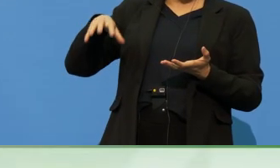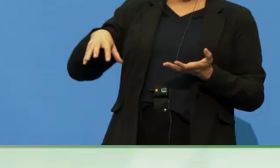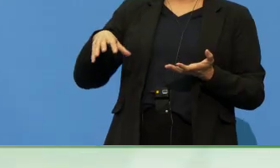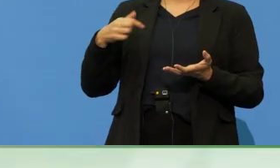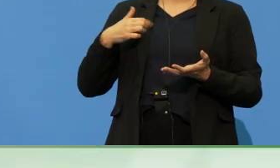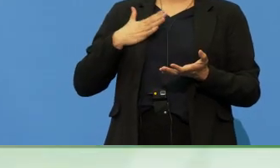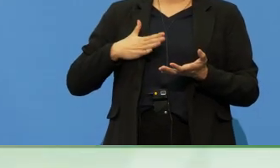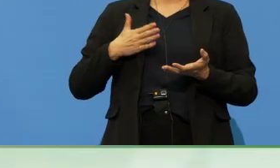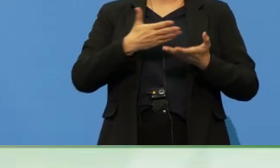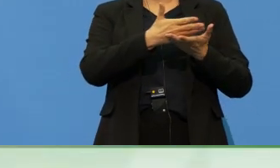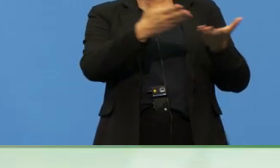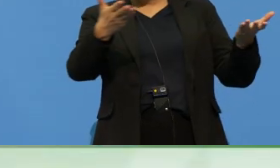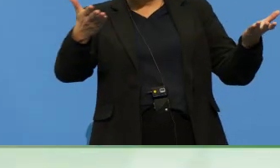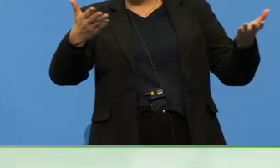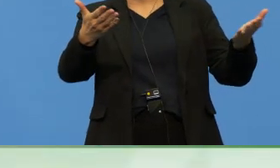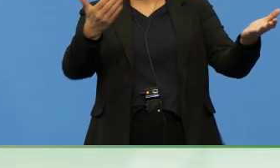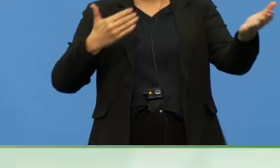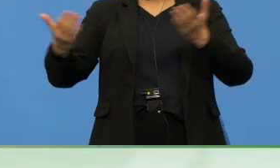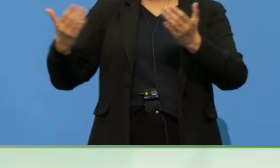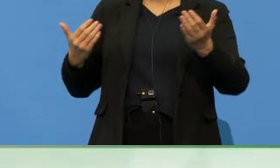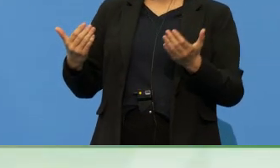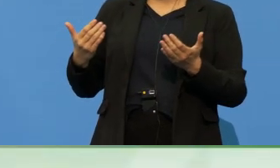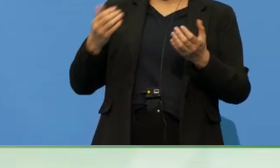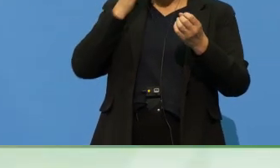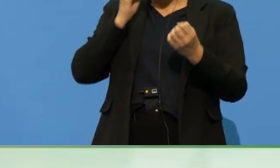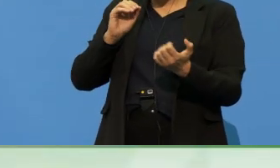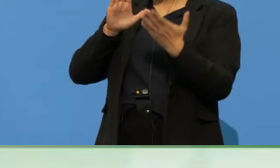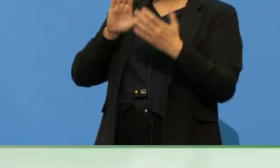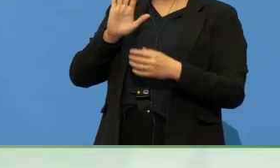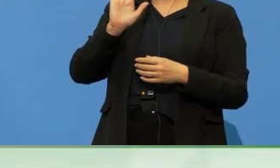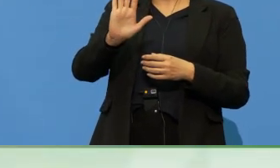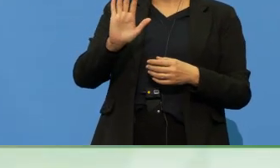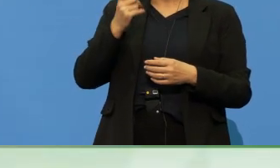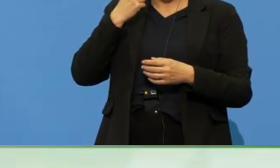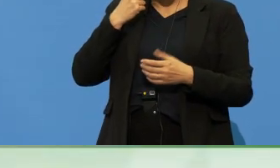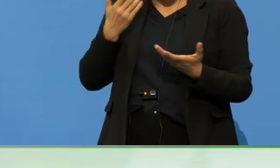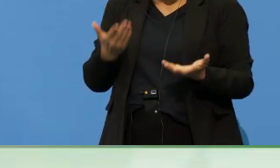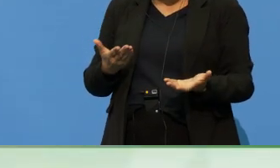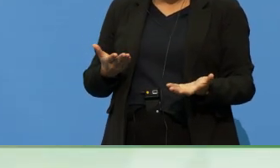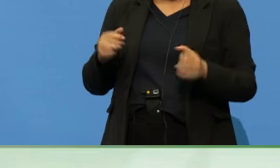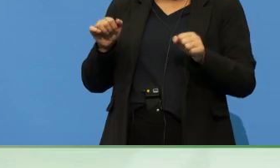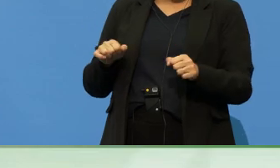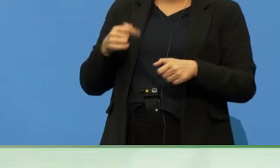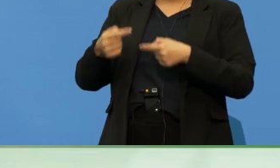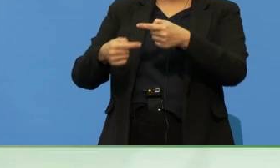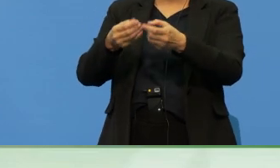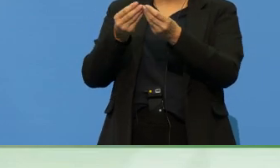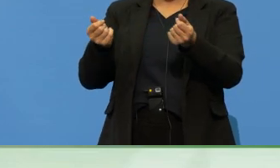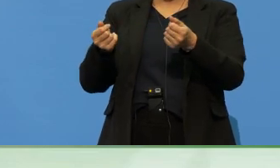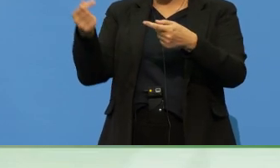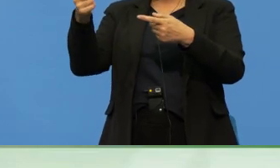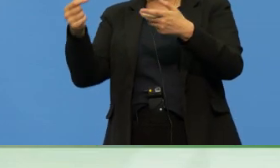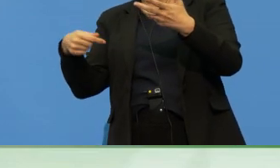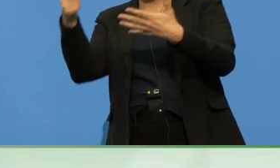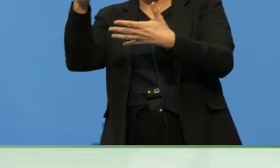know, to open, to change the culture of those institutions, to open them toward big institutions and